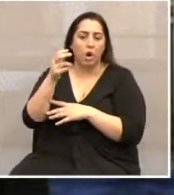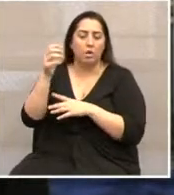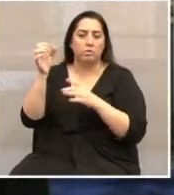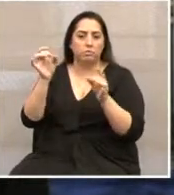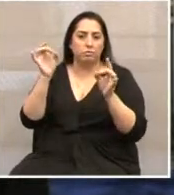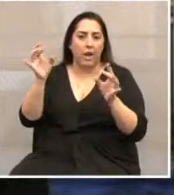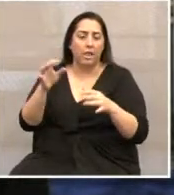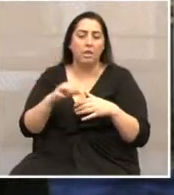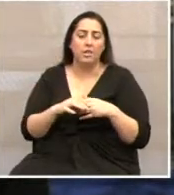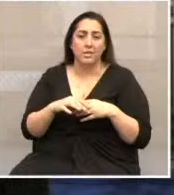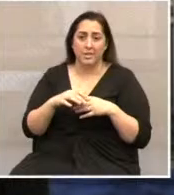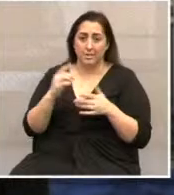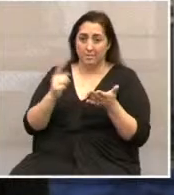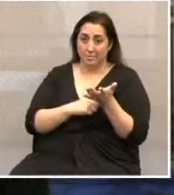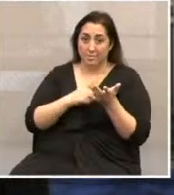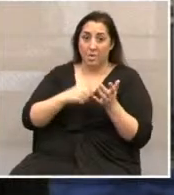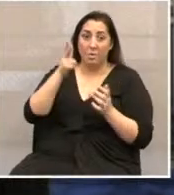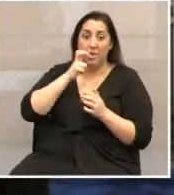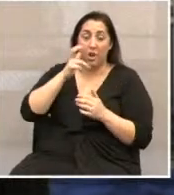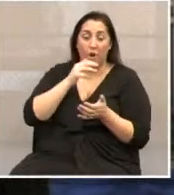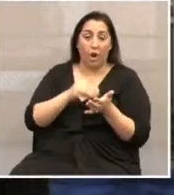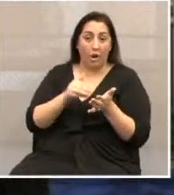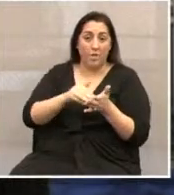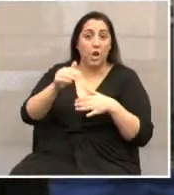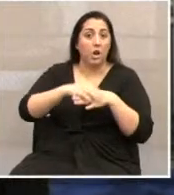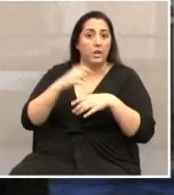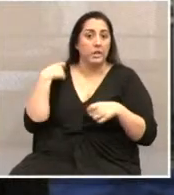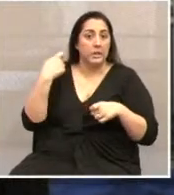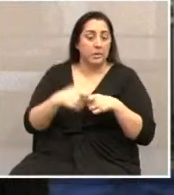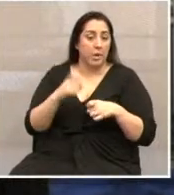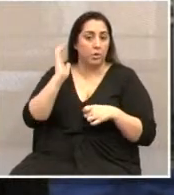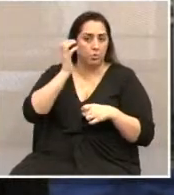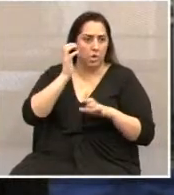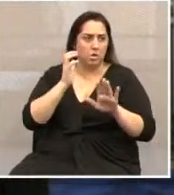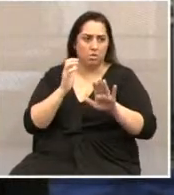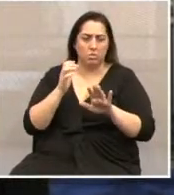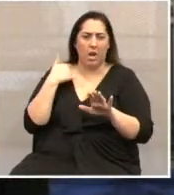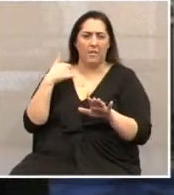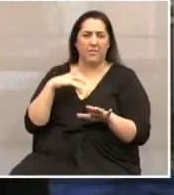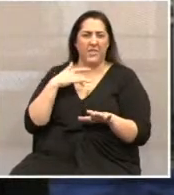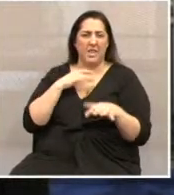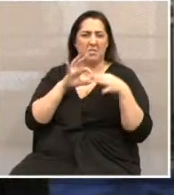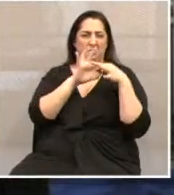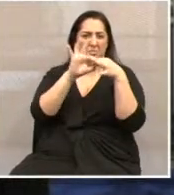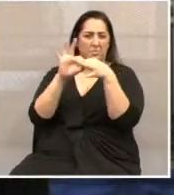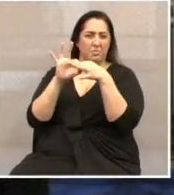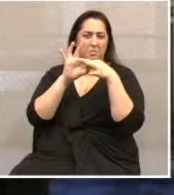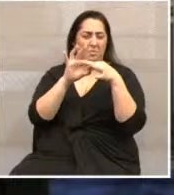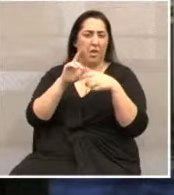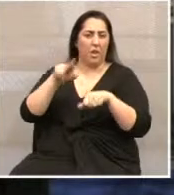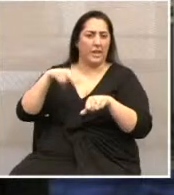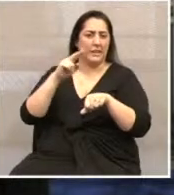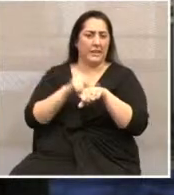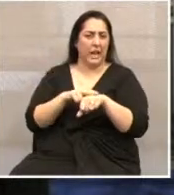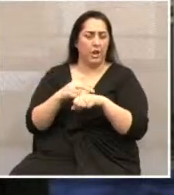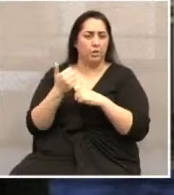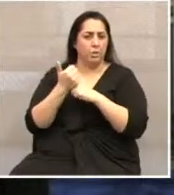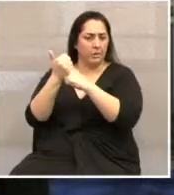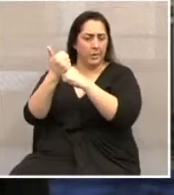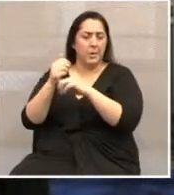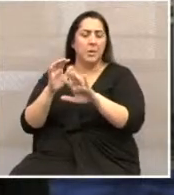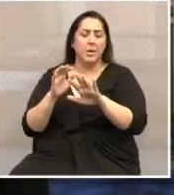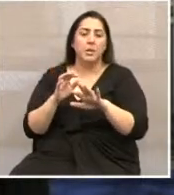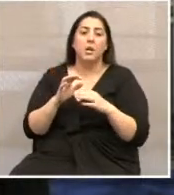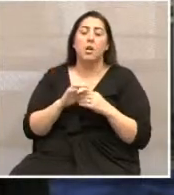been hearing on Spanish radio, which seems to be coordinated at a larger effort nationally as well, is